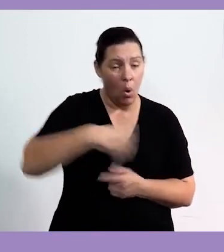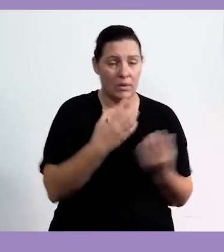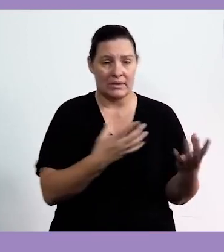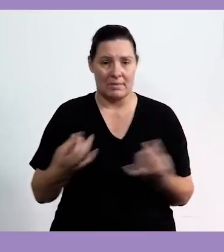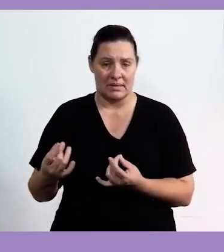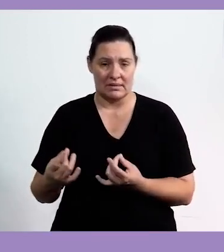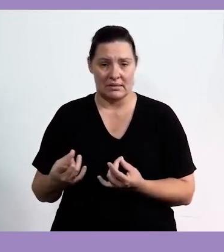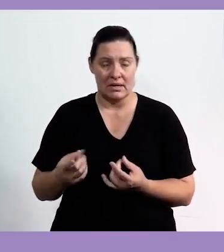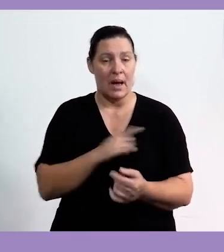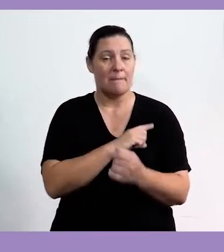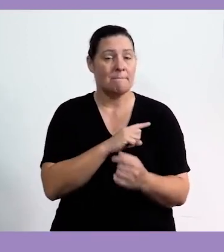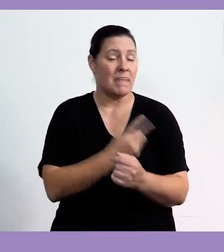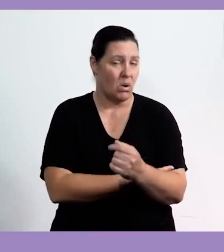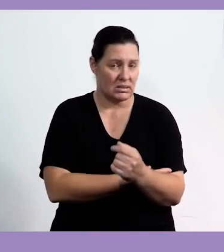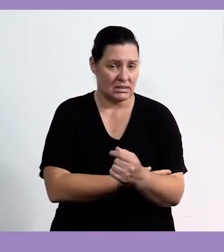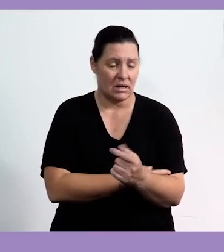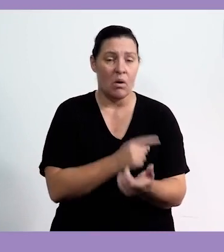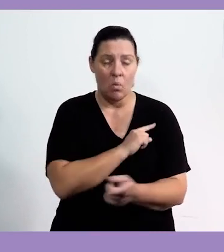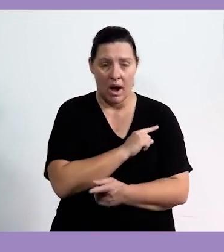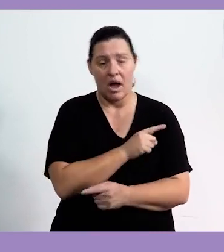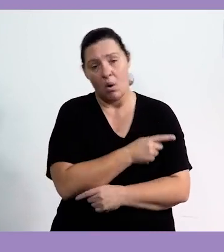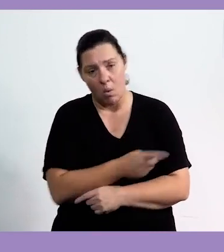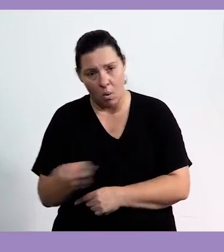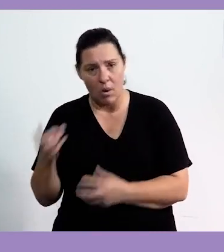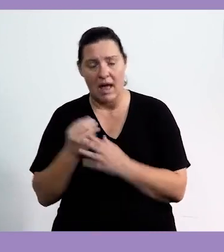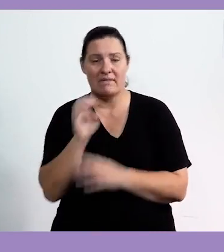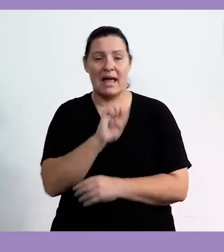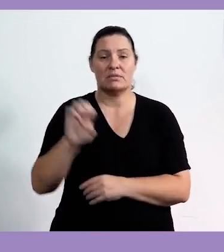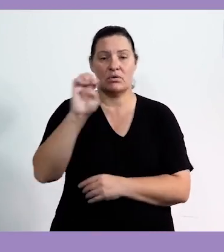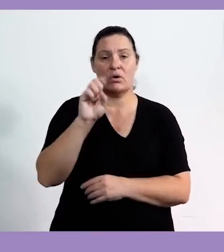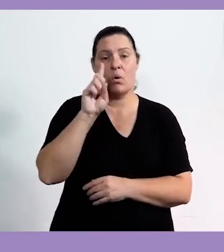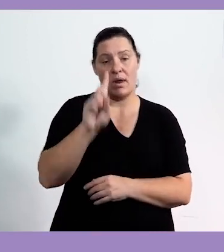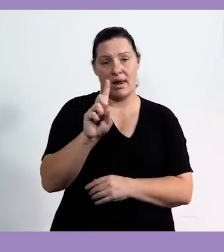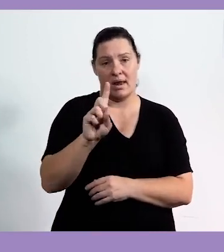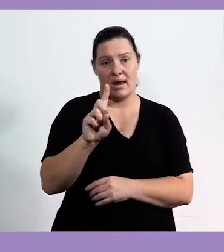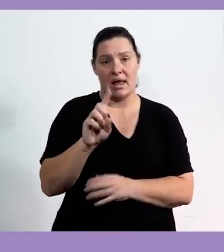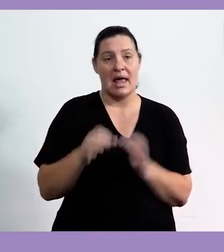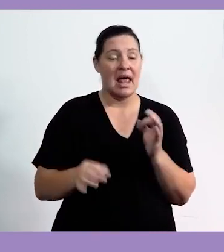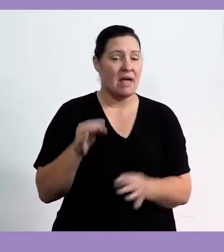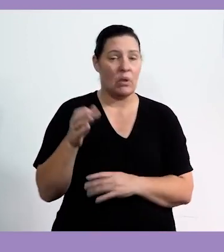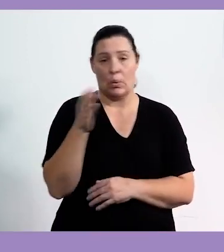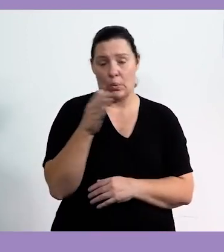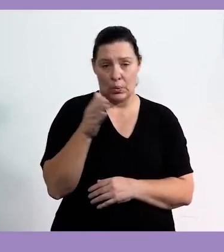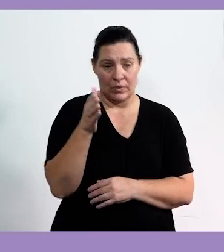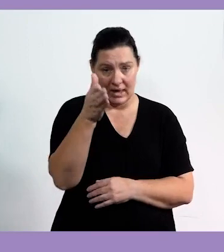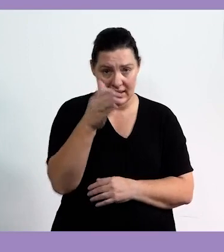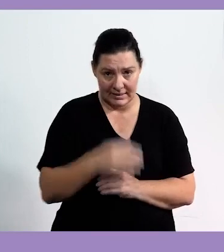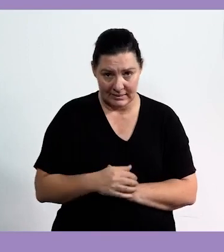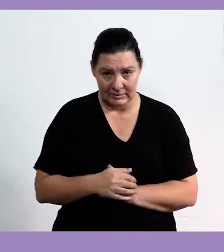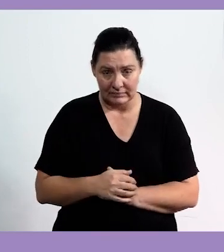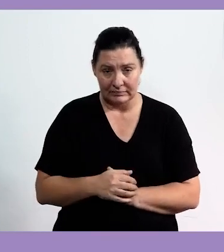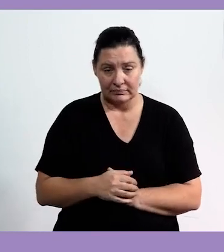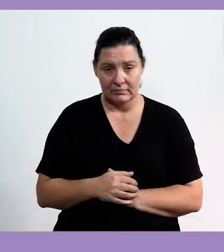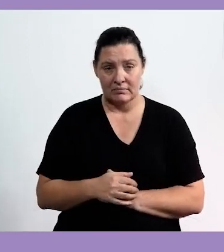numbers are powers, because they all have an exponent 1 if there is no exponent